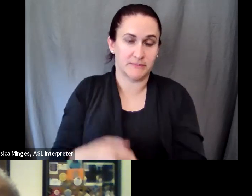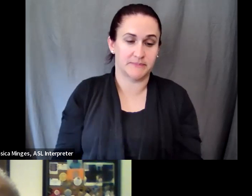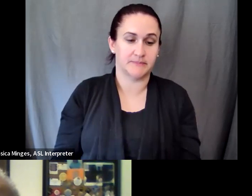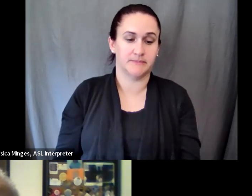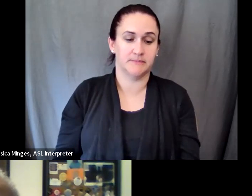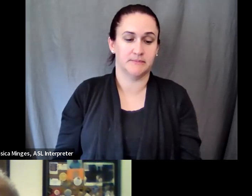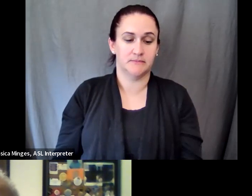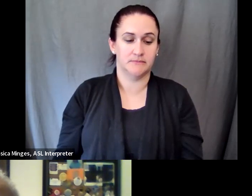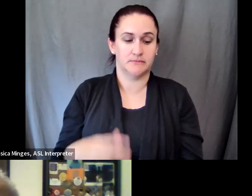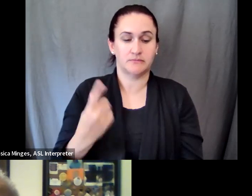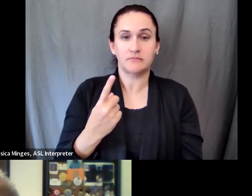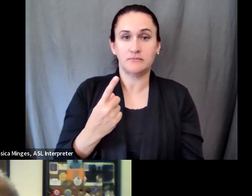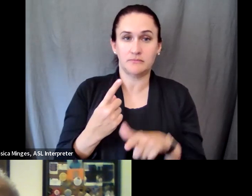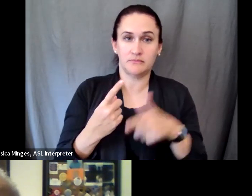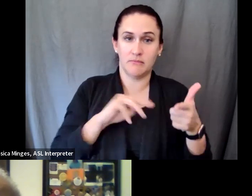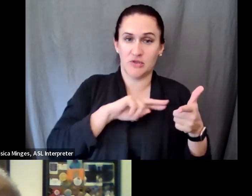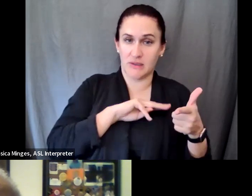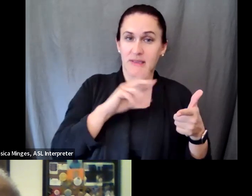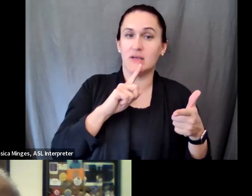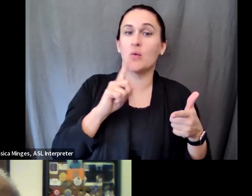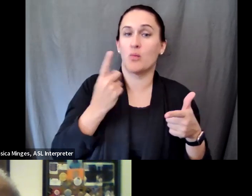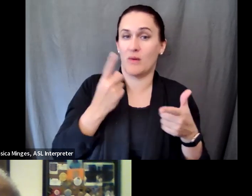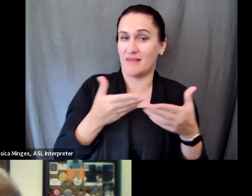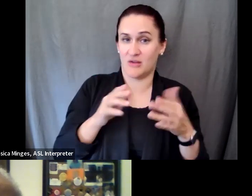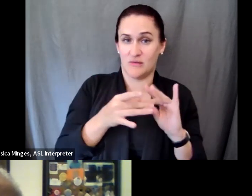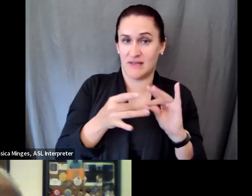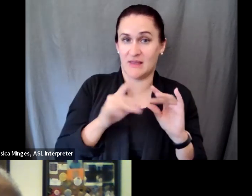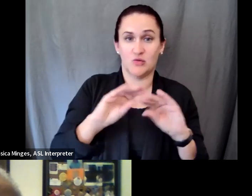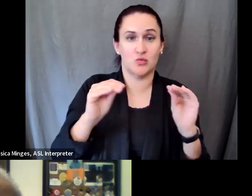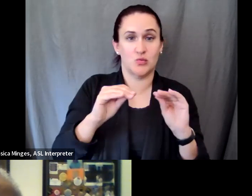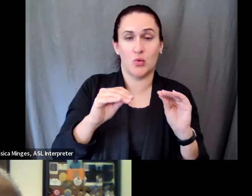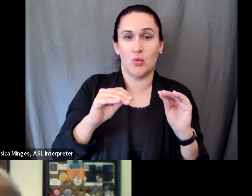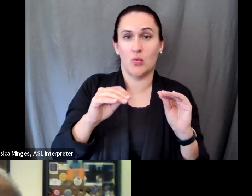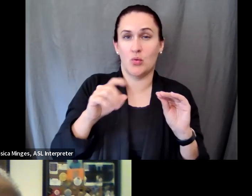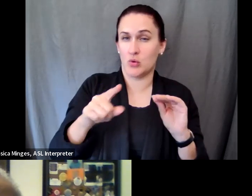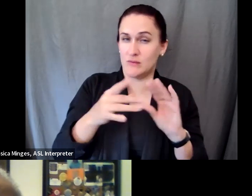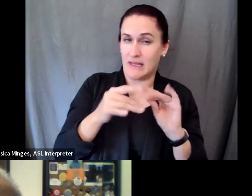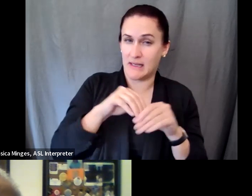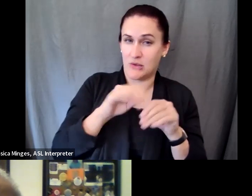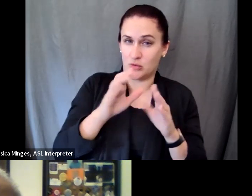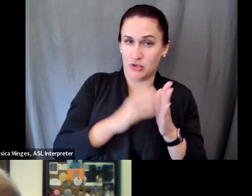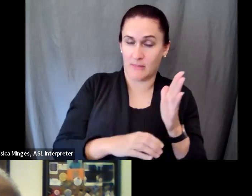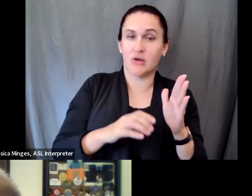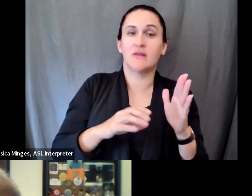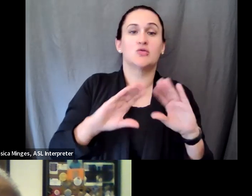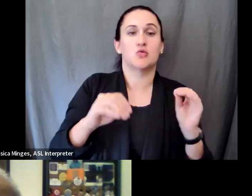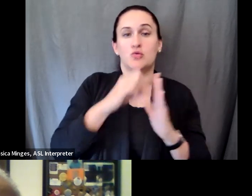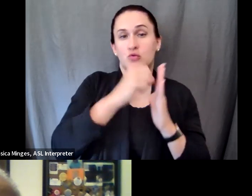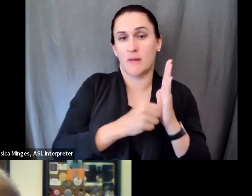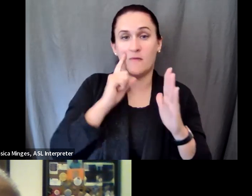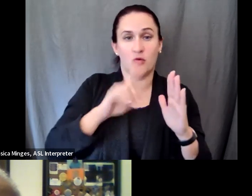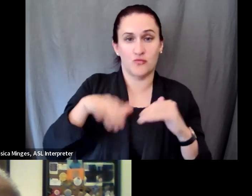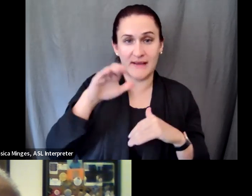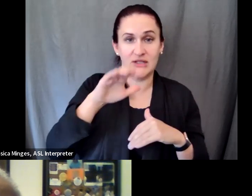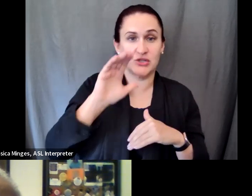One thing you say in your chapter is that there is no script for raising a child for a parent with or without a disability.